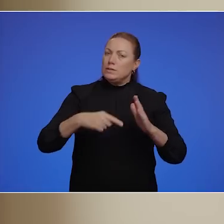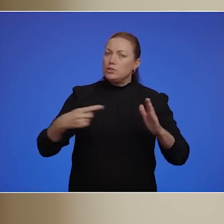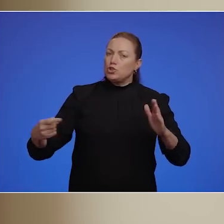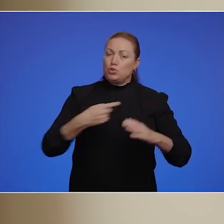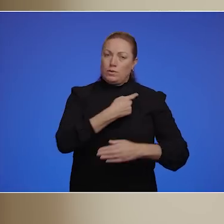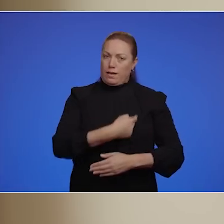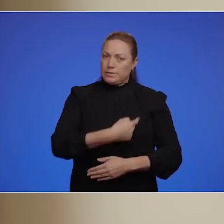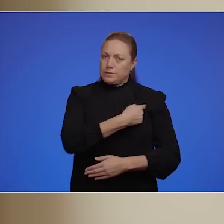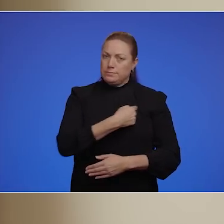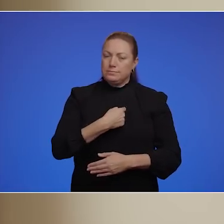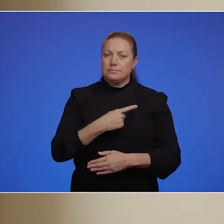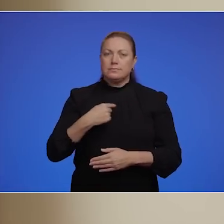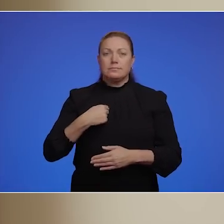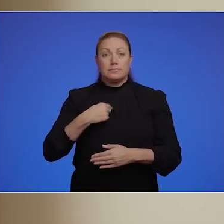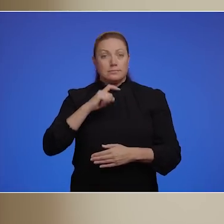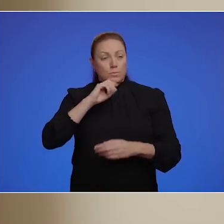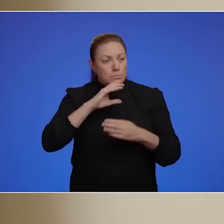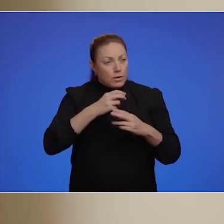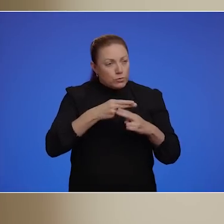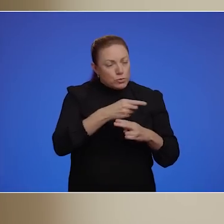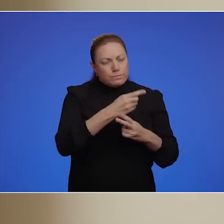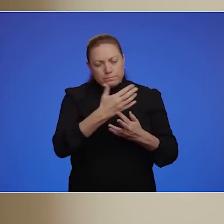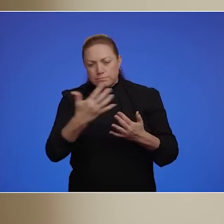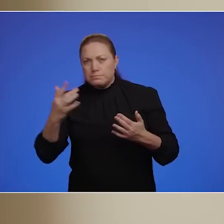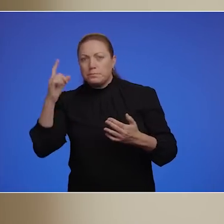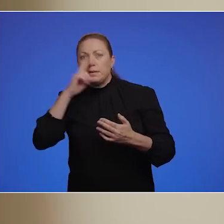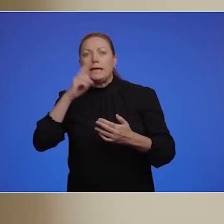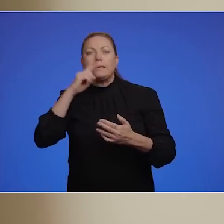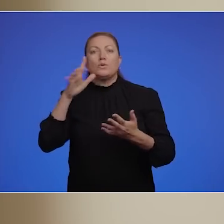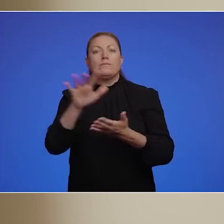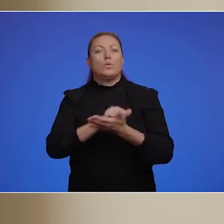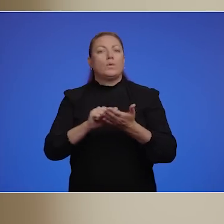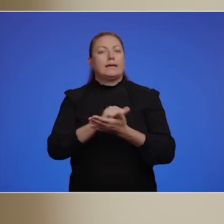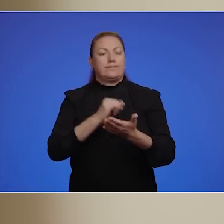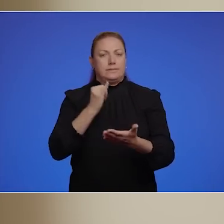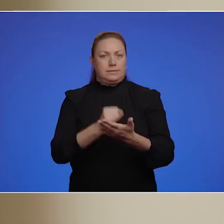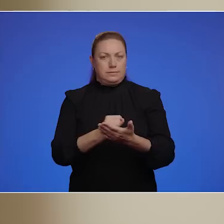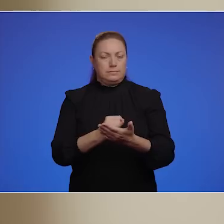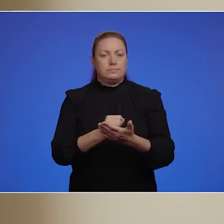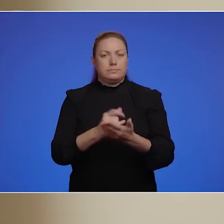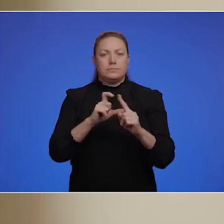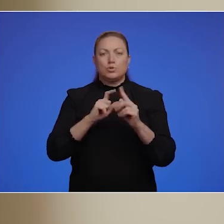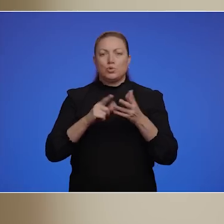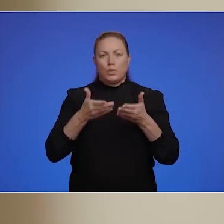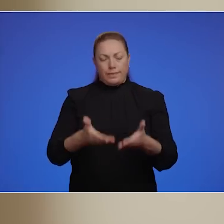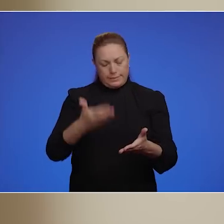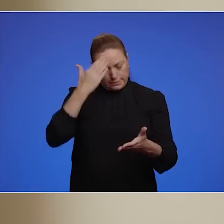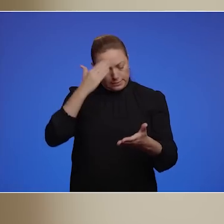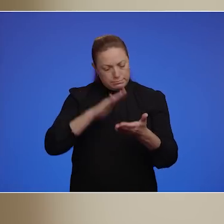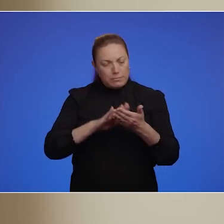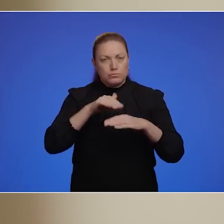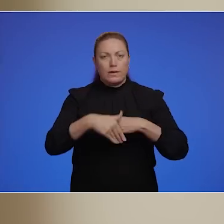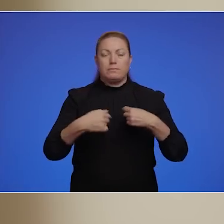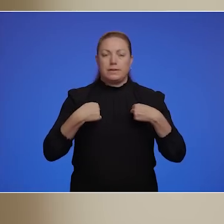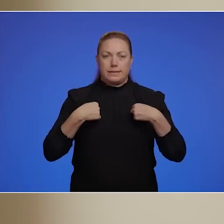and eternal covenant, which will be poured out for you and for many for the forgiveness of sins. Do this in